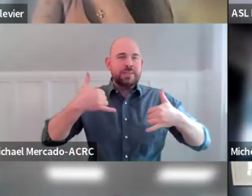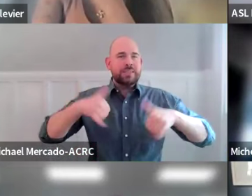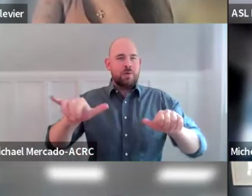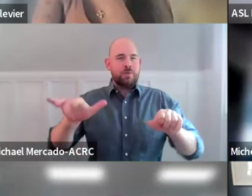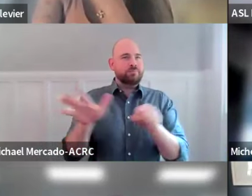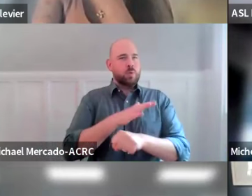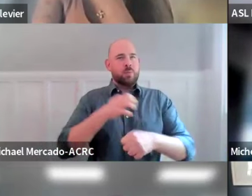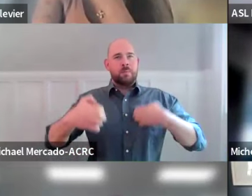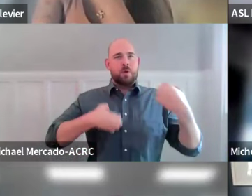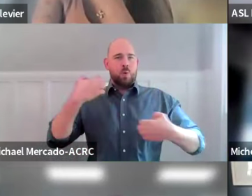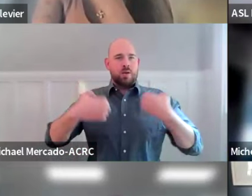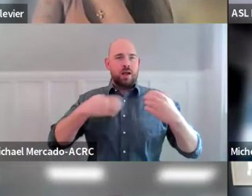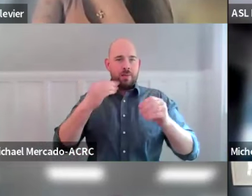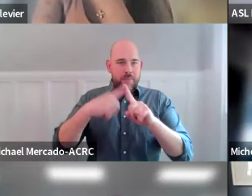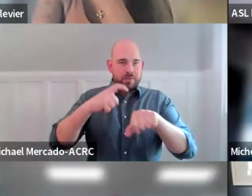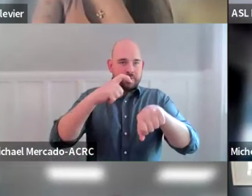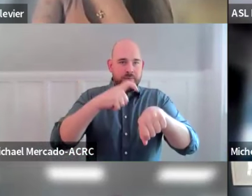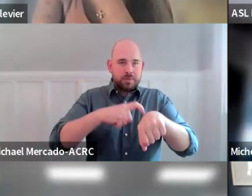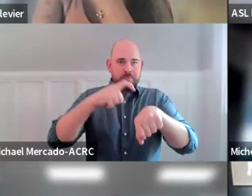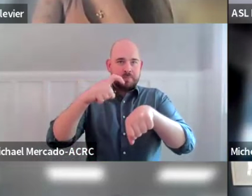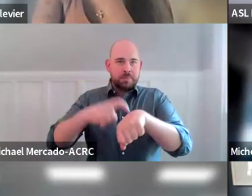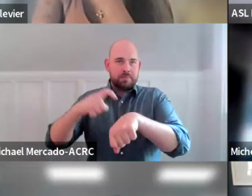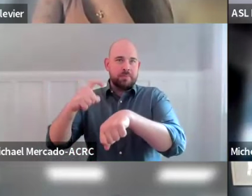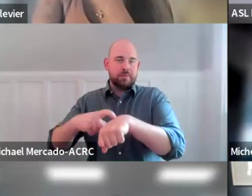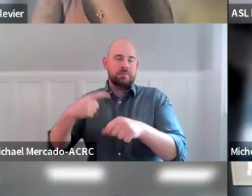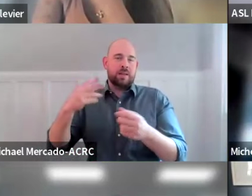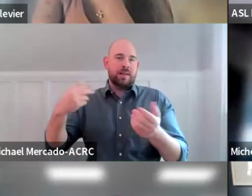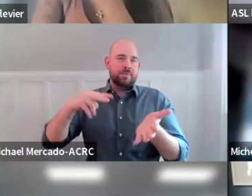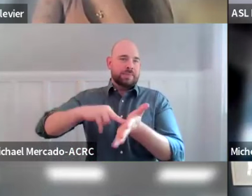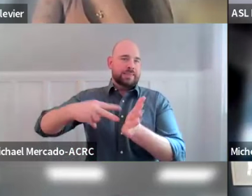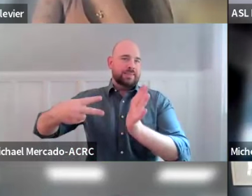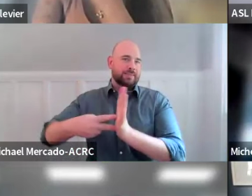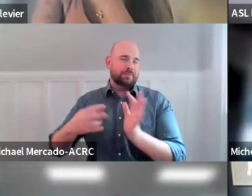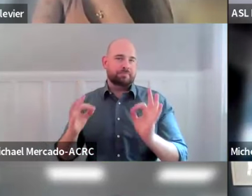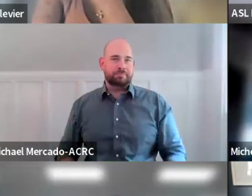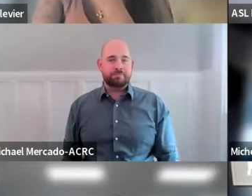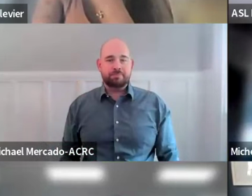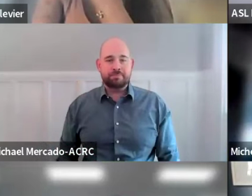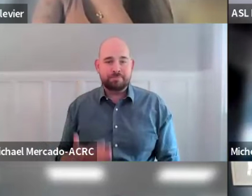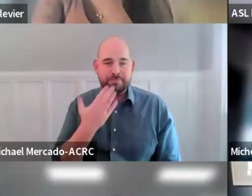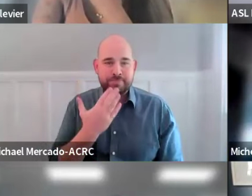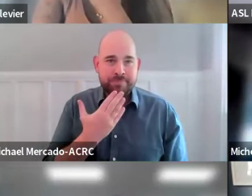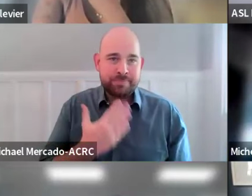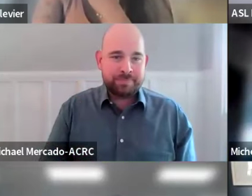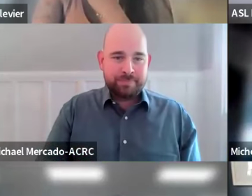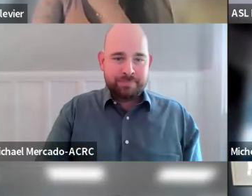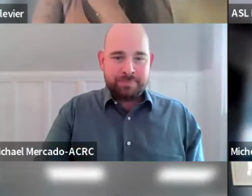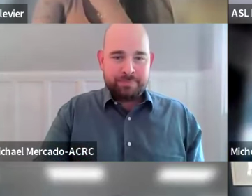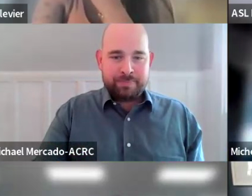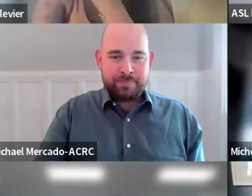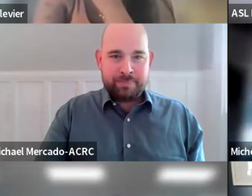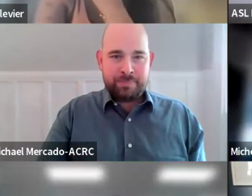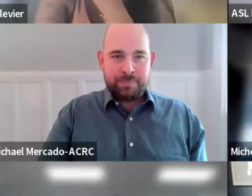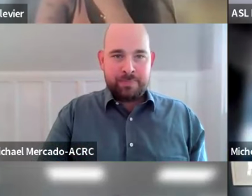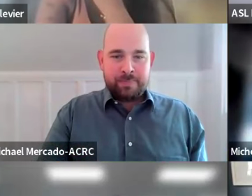focuses on how it looks and moves. It's not just a translation, it's its own type of art. There's no sound, but there's so much